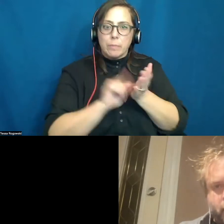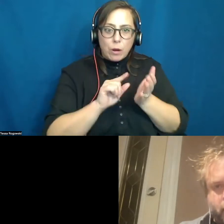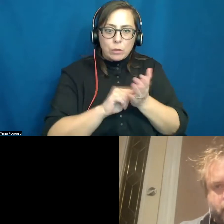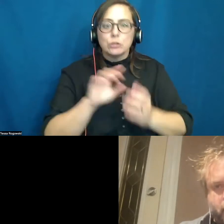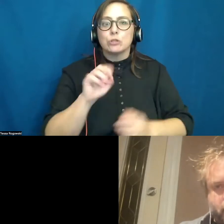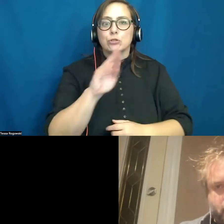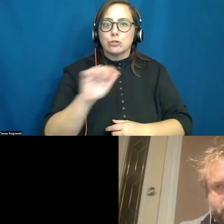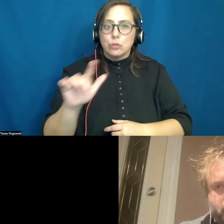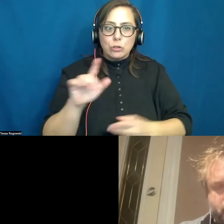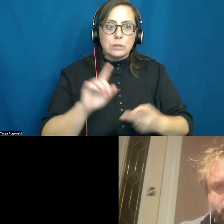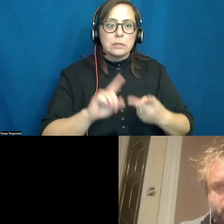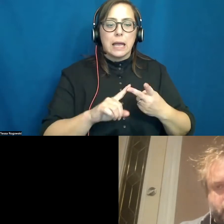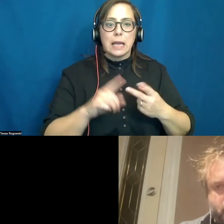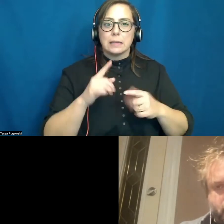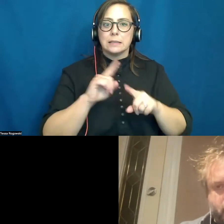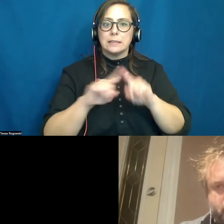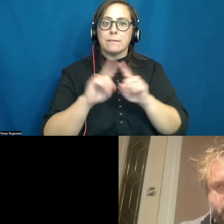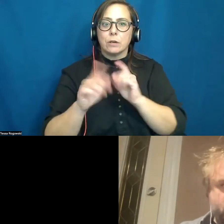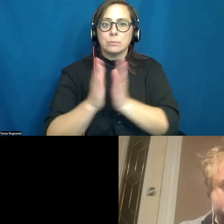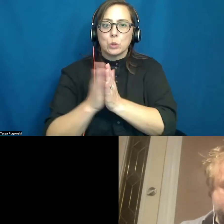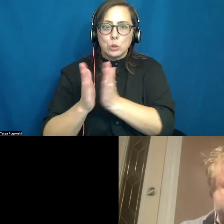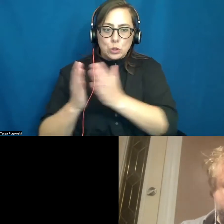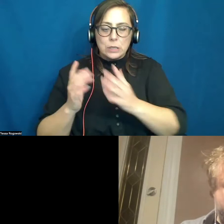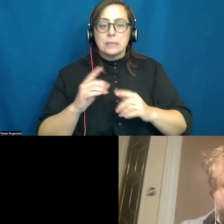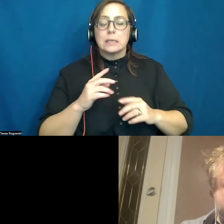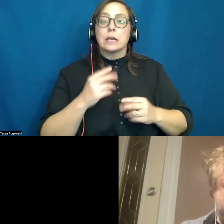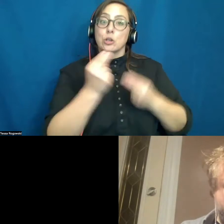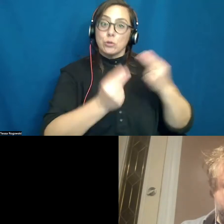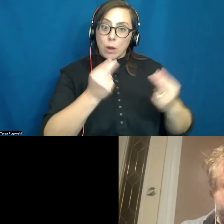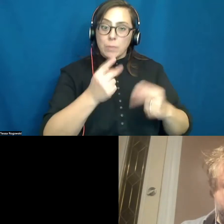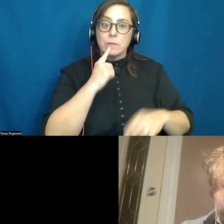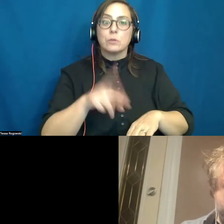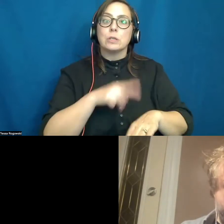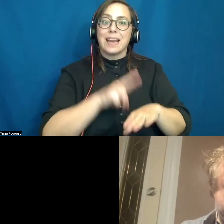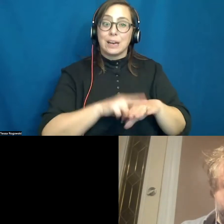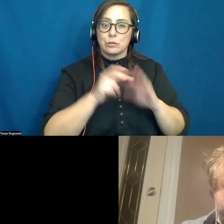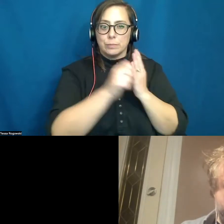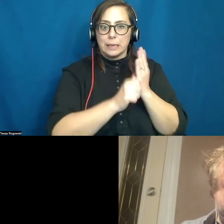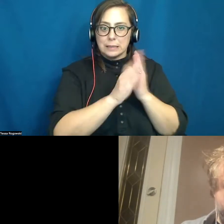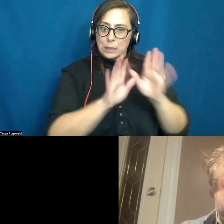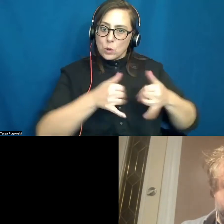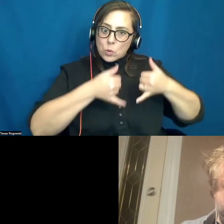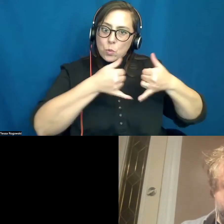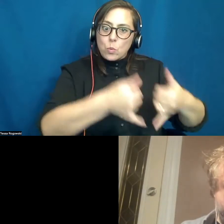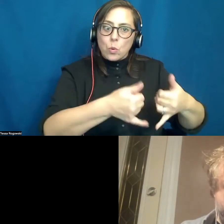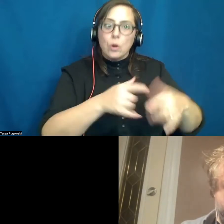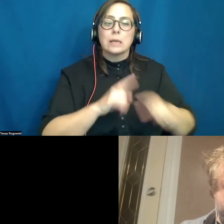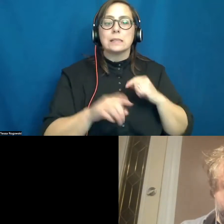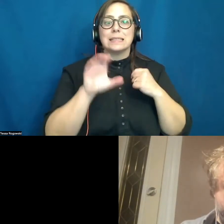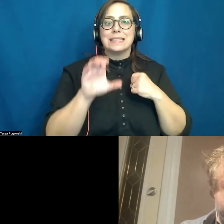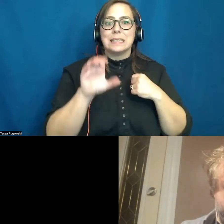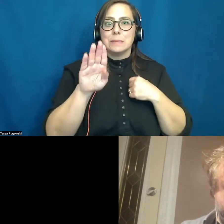and anthologies, as well as nominated for a National Magazine Award and longlisted for the CBC